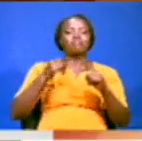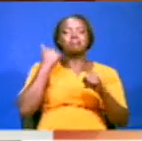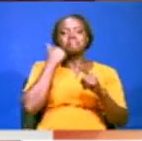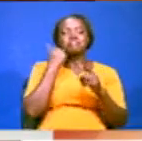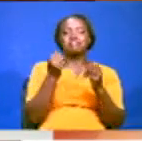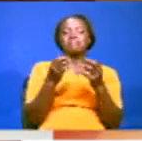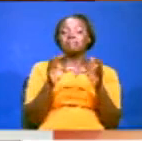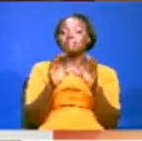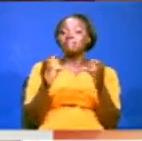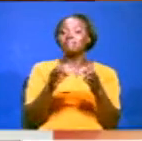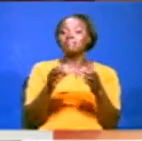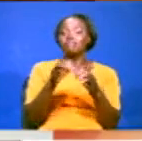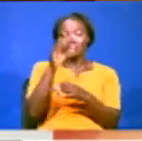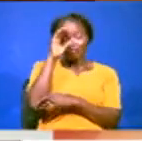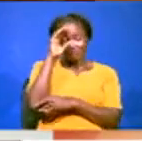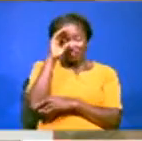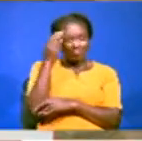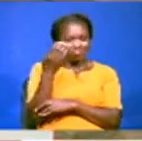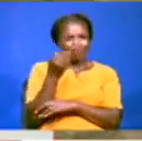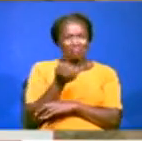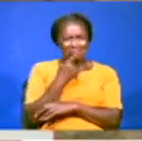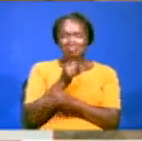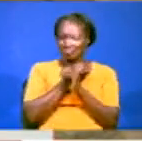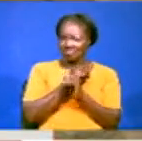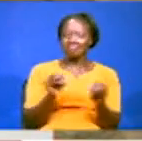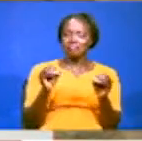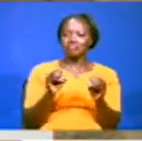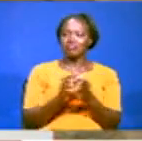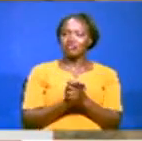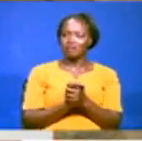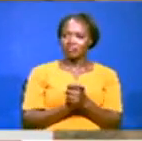communities have considered incurable.